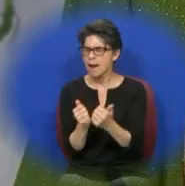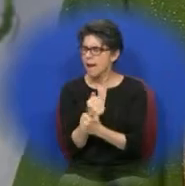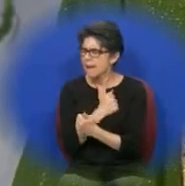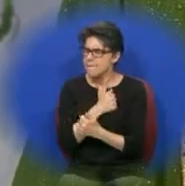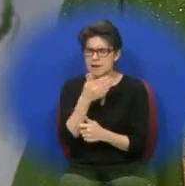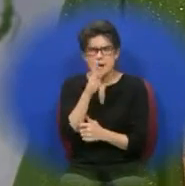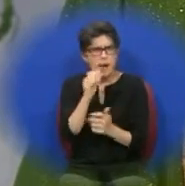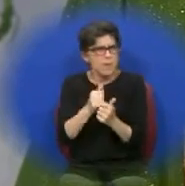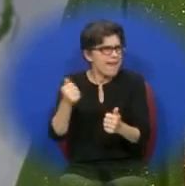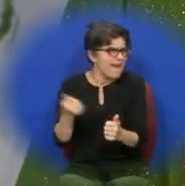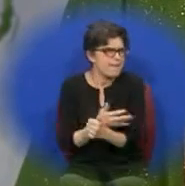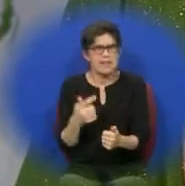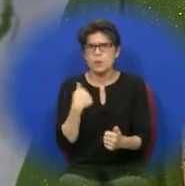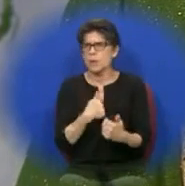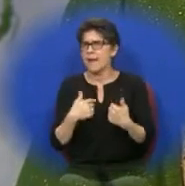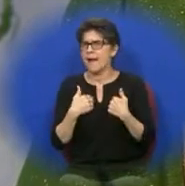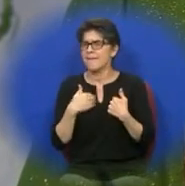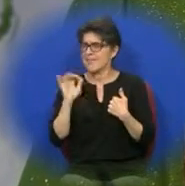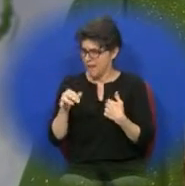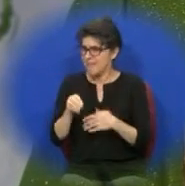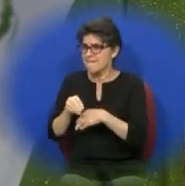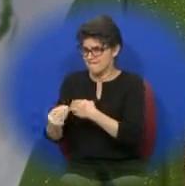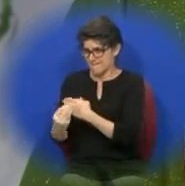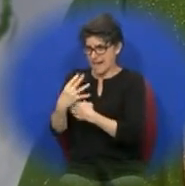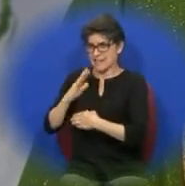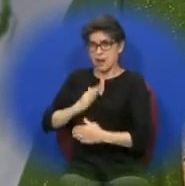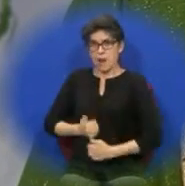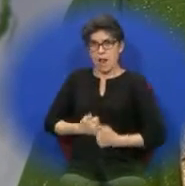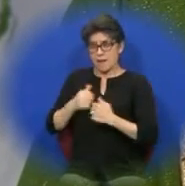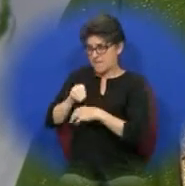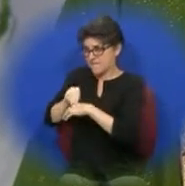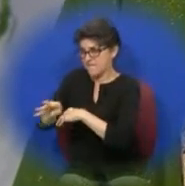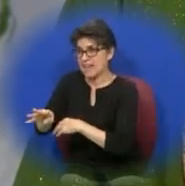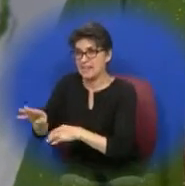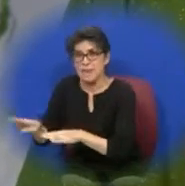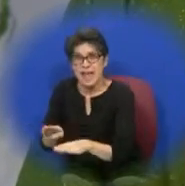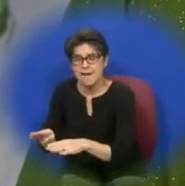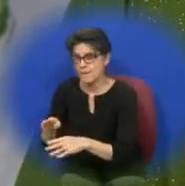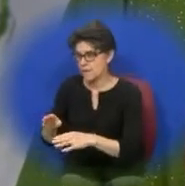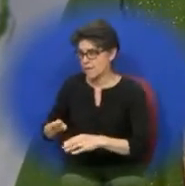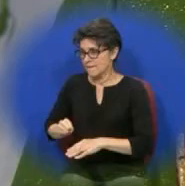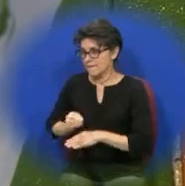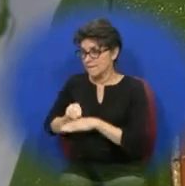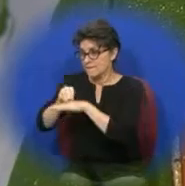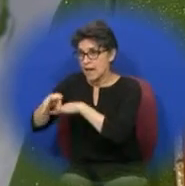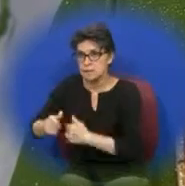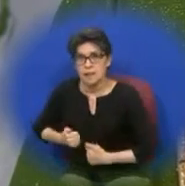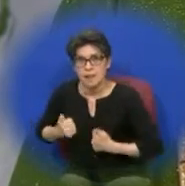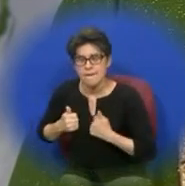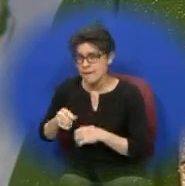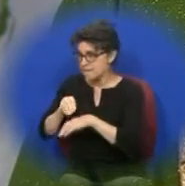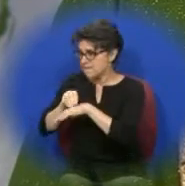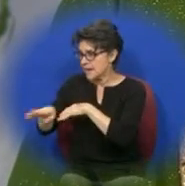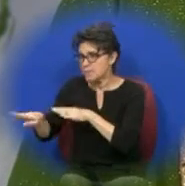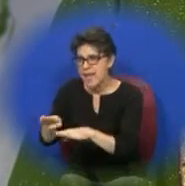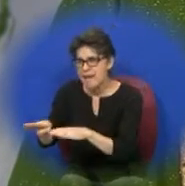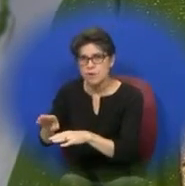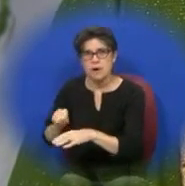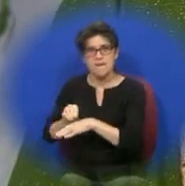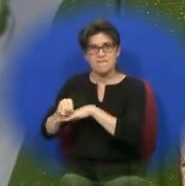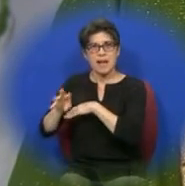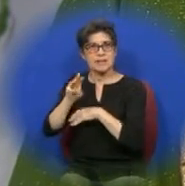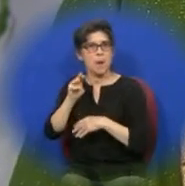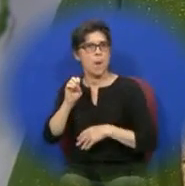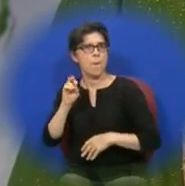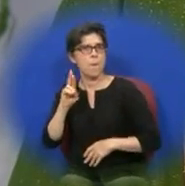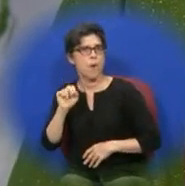how that affects our lives, our choices, our behaviors, our values, our morals, all of those kind of realities each